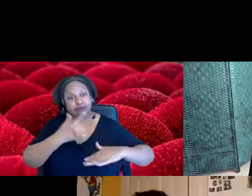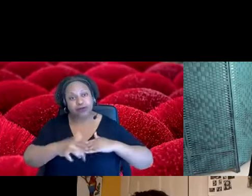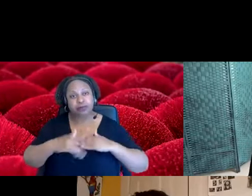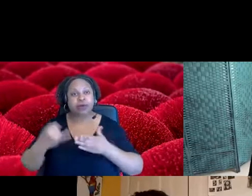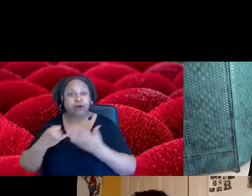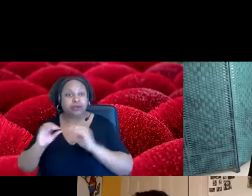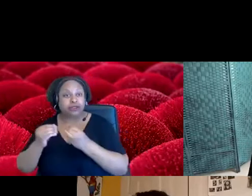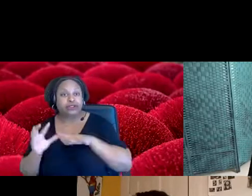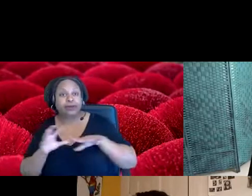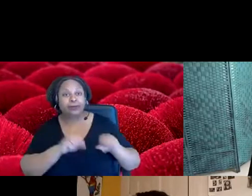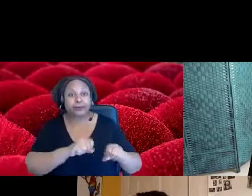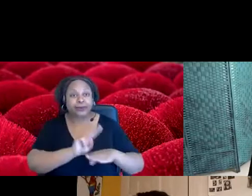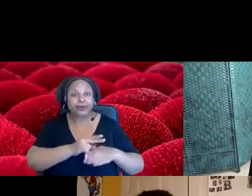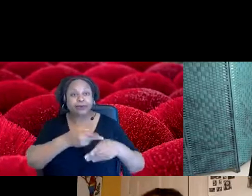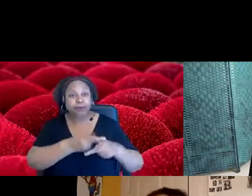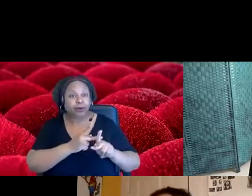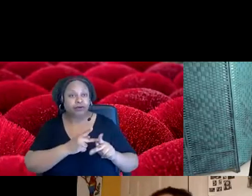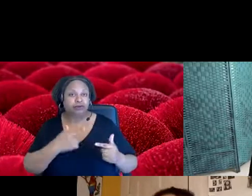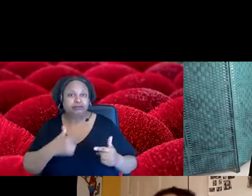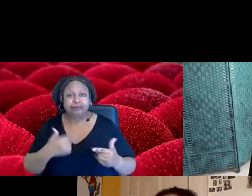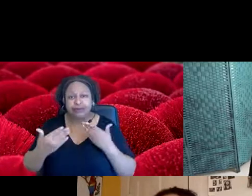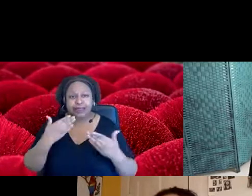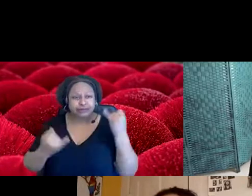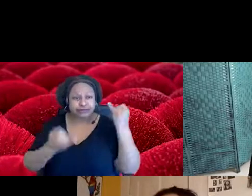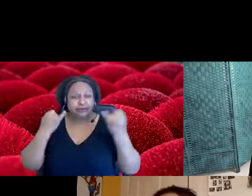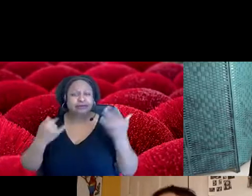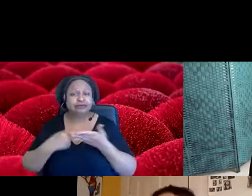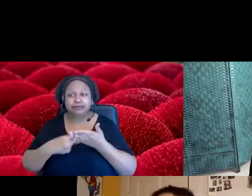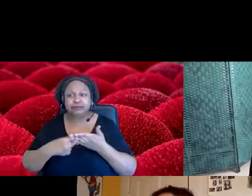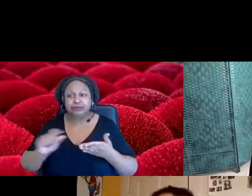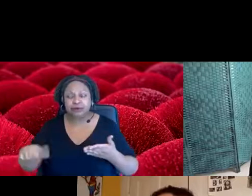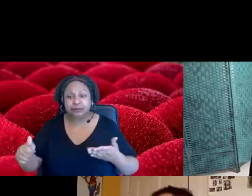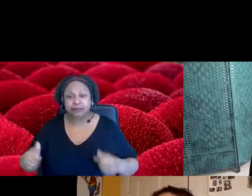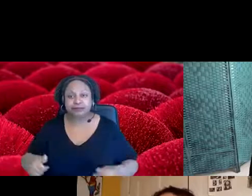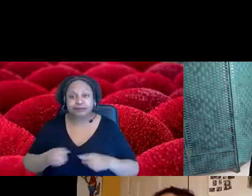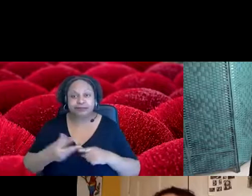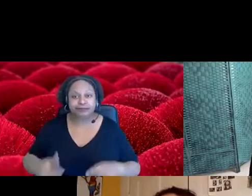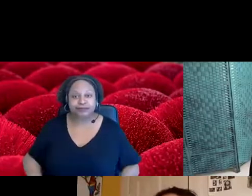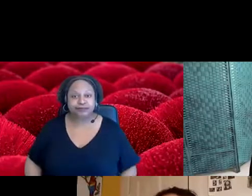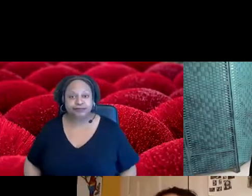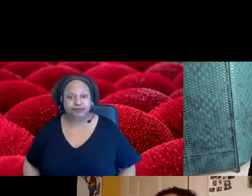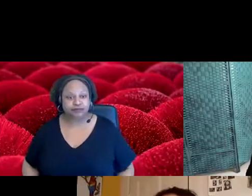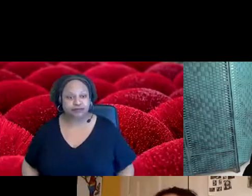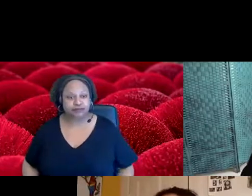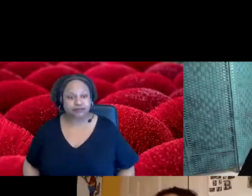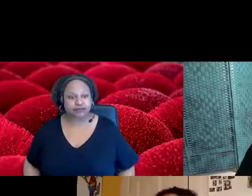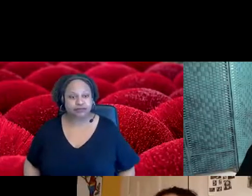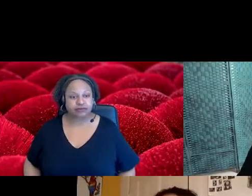organizations and artists. So thanks for that, folks. Anything else to say? Yeah, I think the fact that too, you